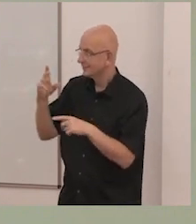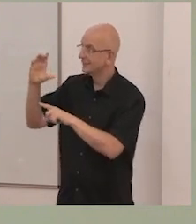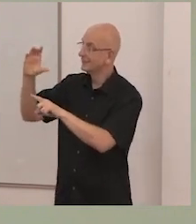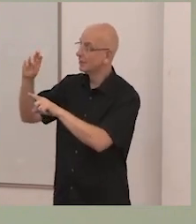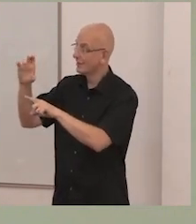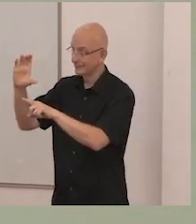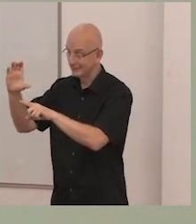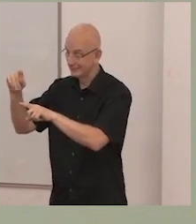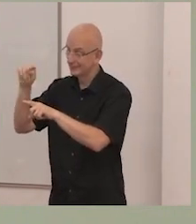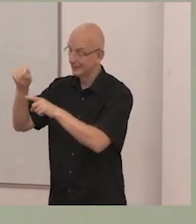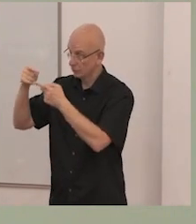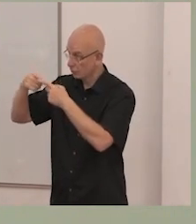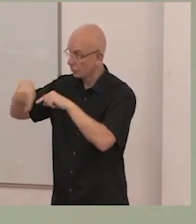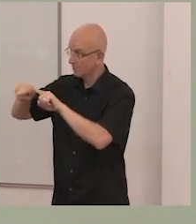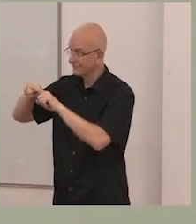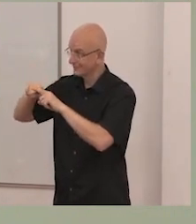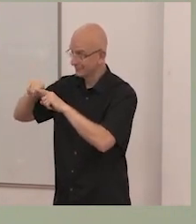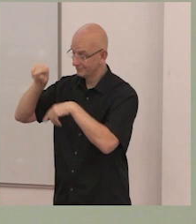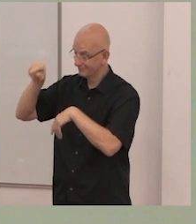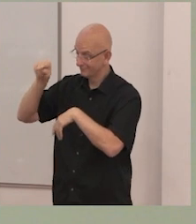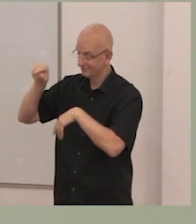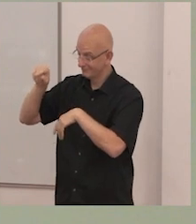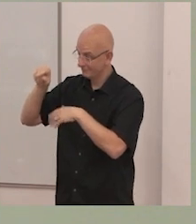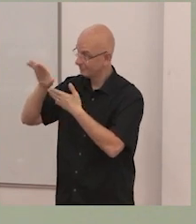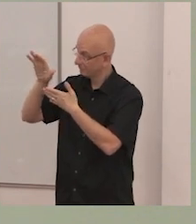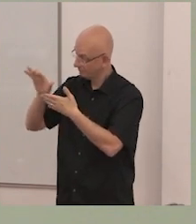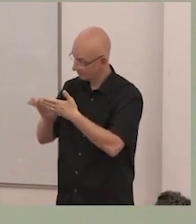of compromise that institutions